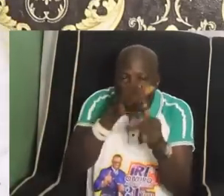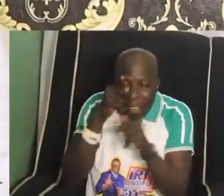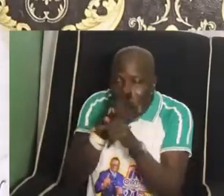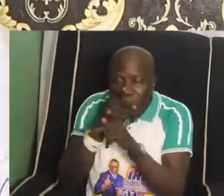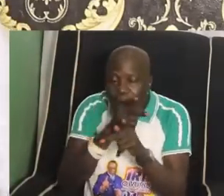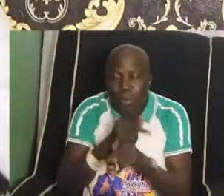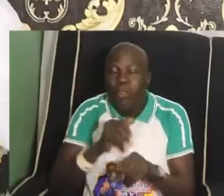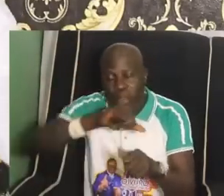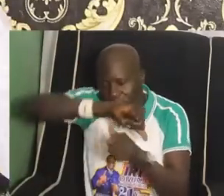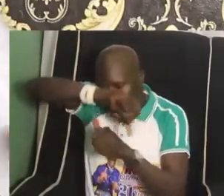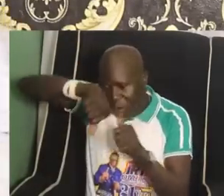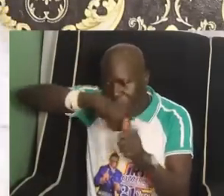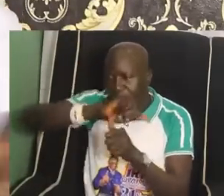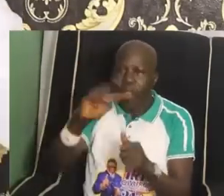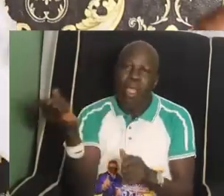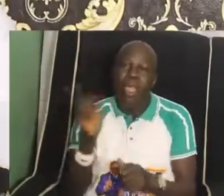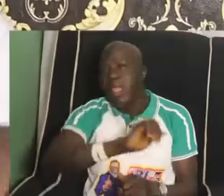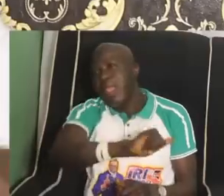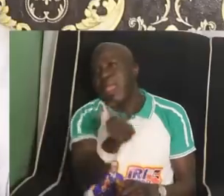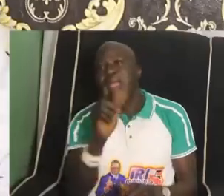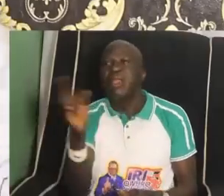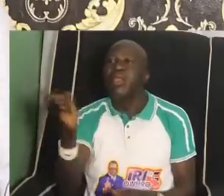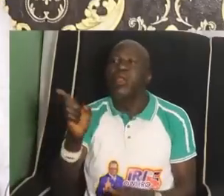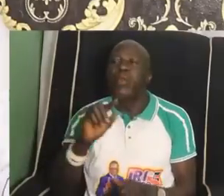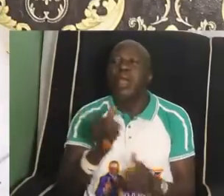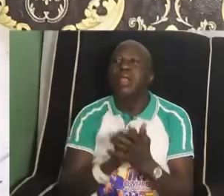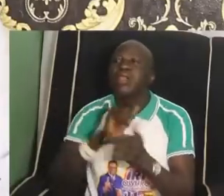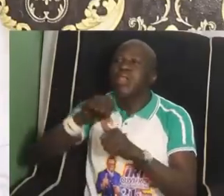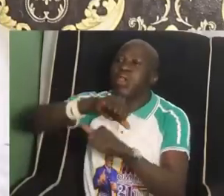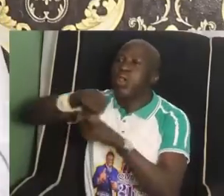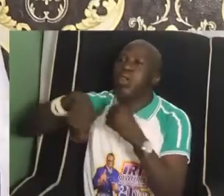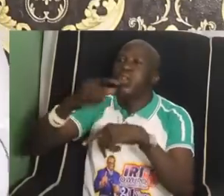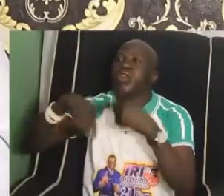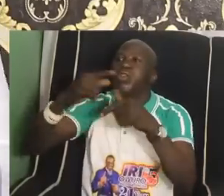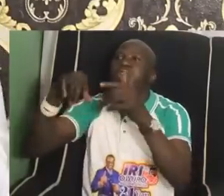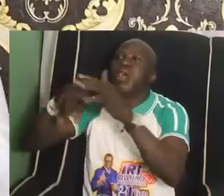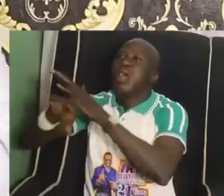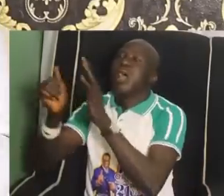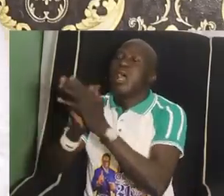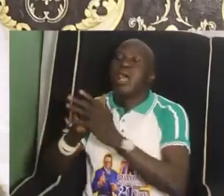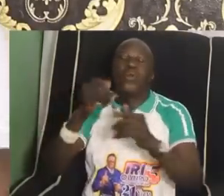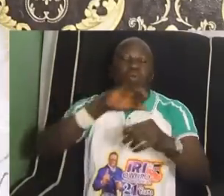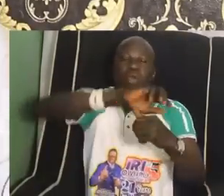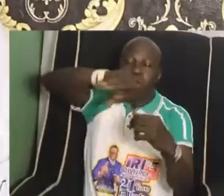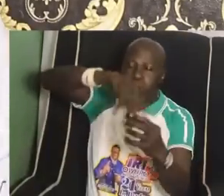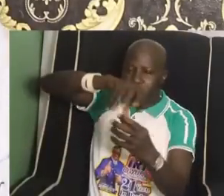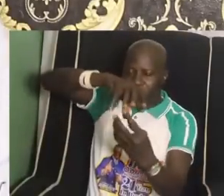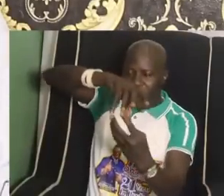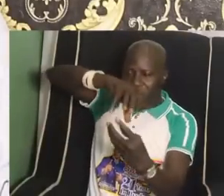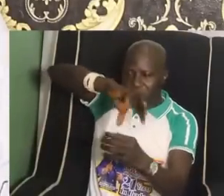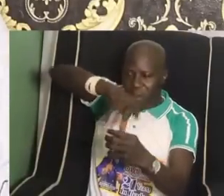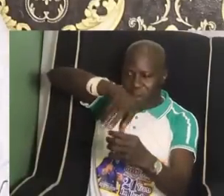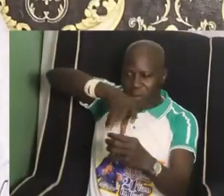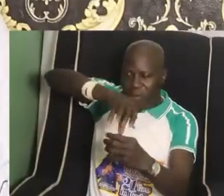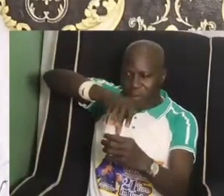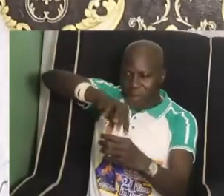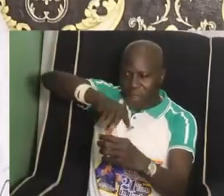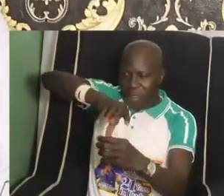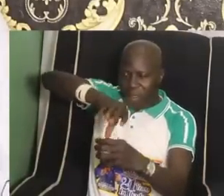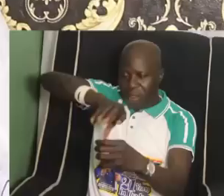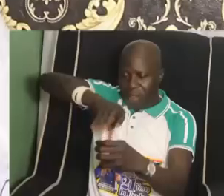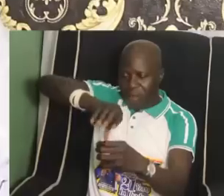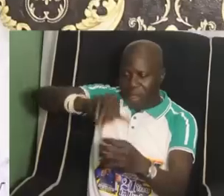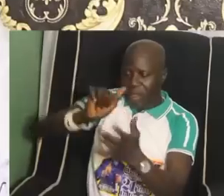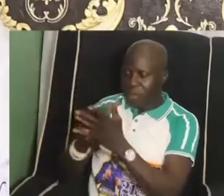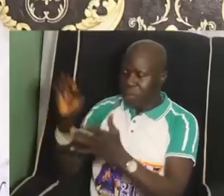should keep your oil. If you keep it, you roll about a salary number. Wherever your oil is, go and bring it. See or roll you. Uncover it. Only affair no